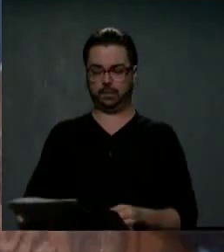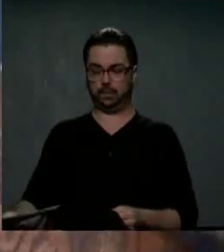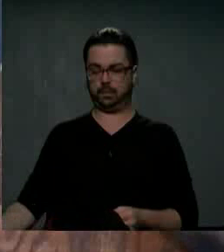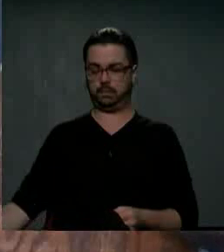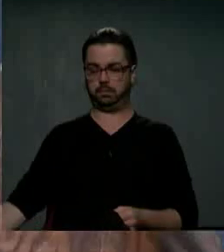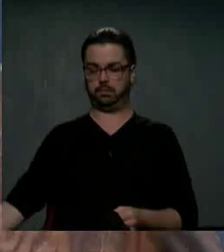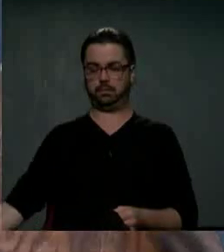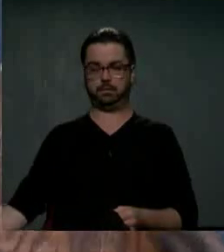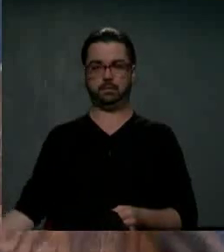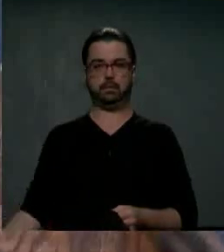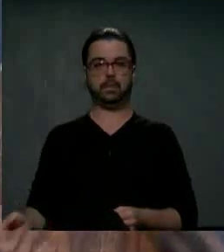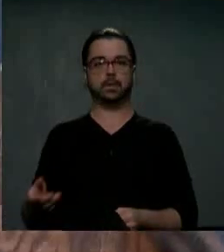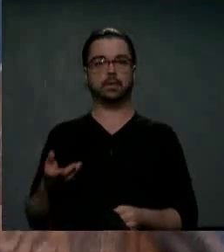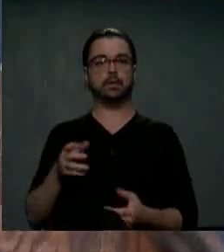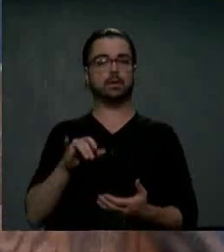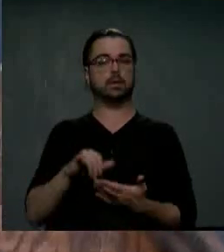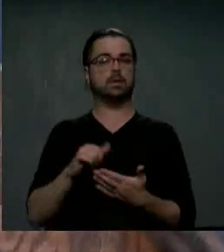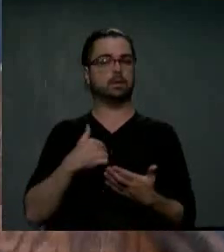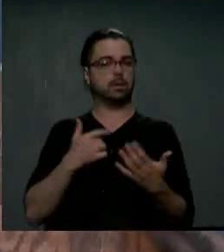I want